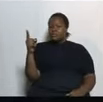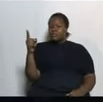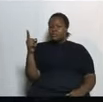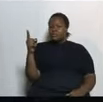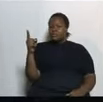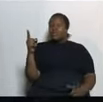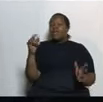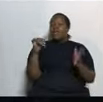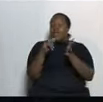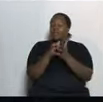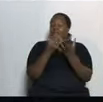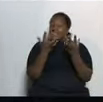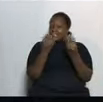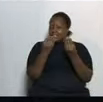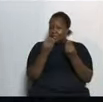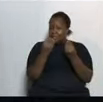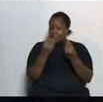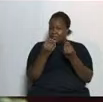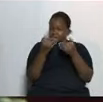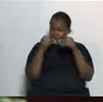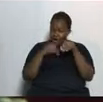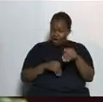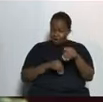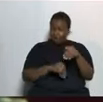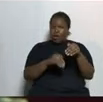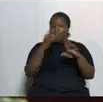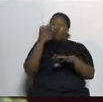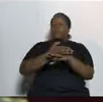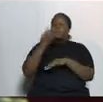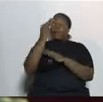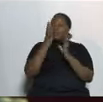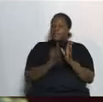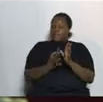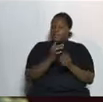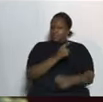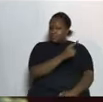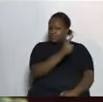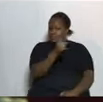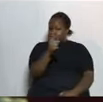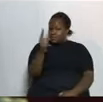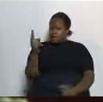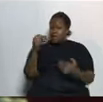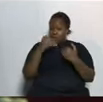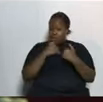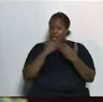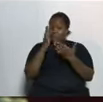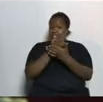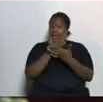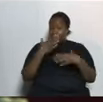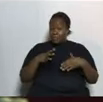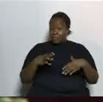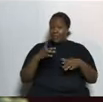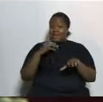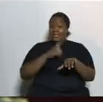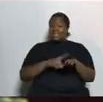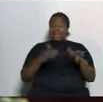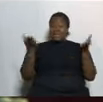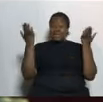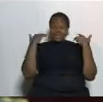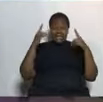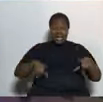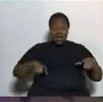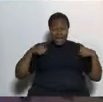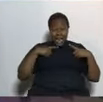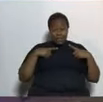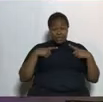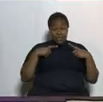that simply follow the crowd. There are some people when eternal life is right before